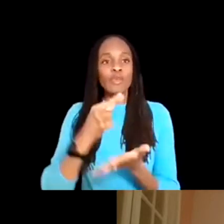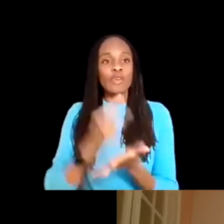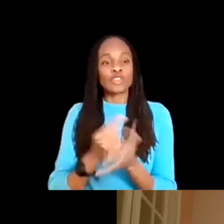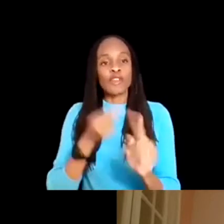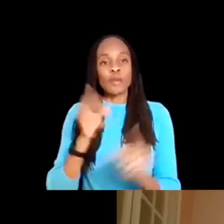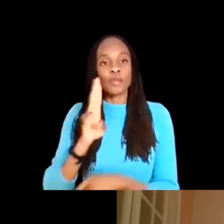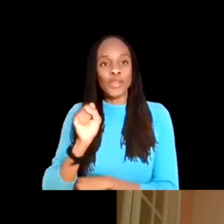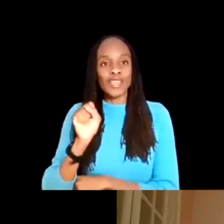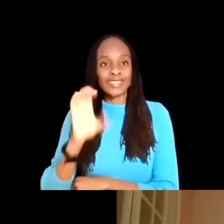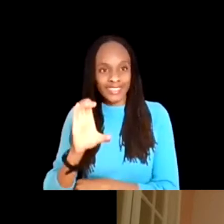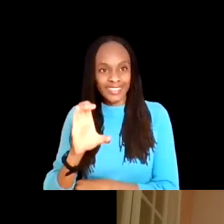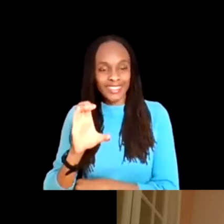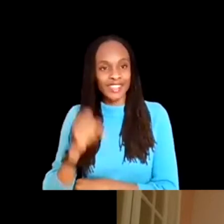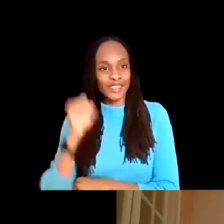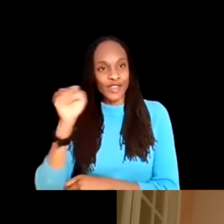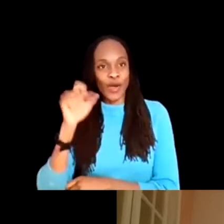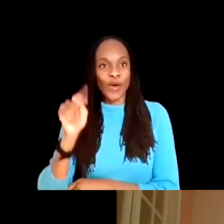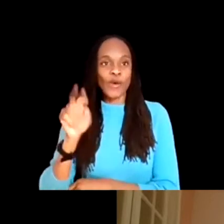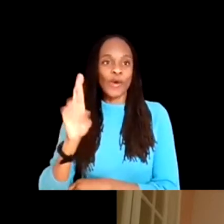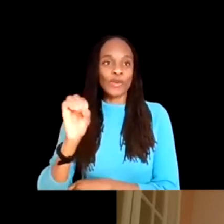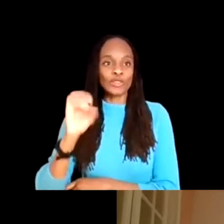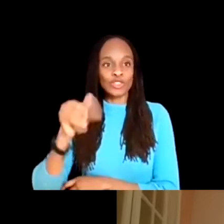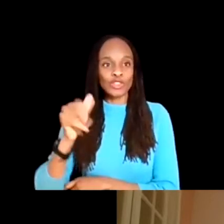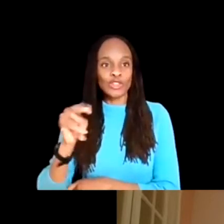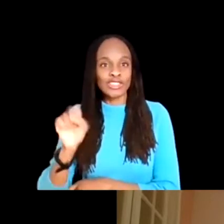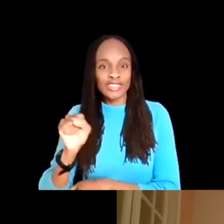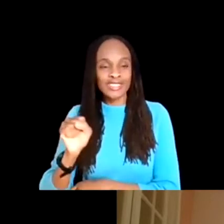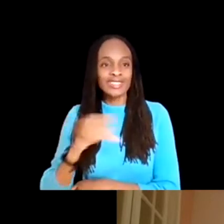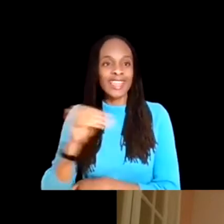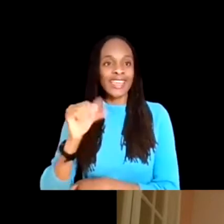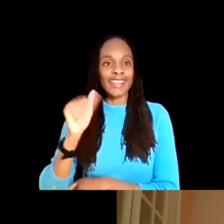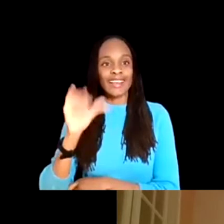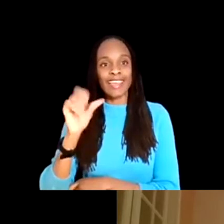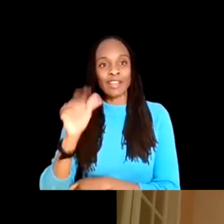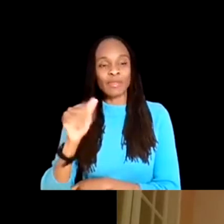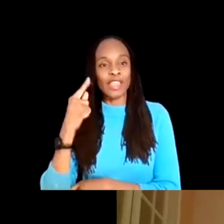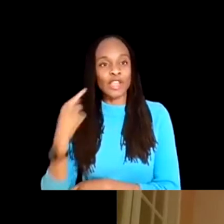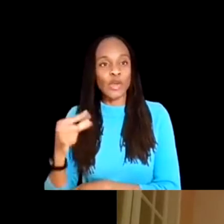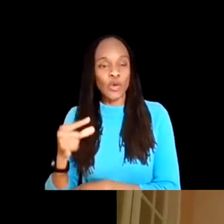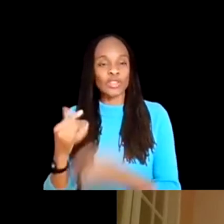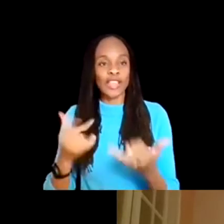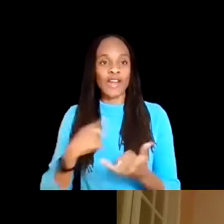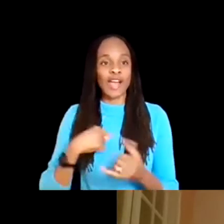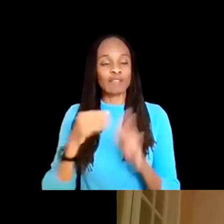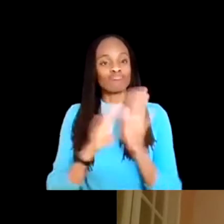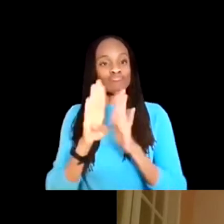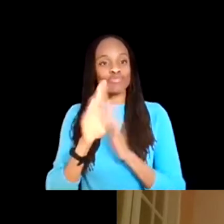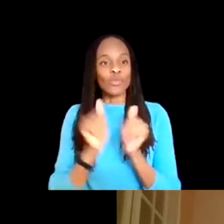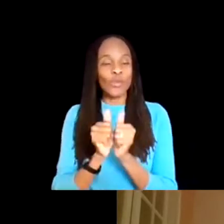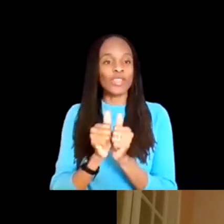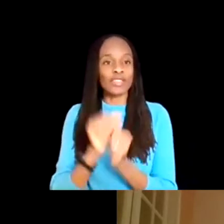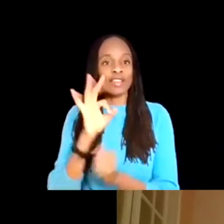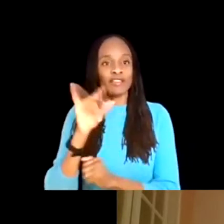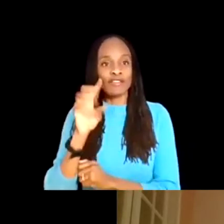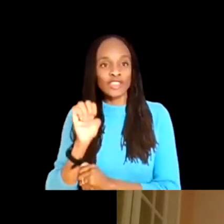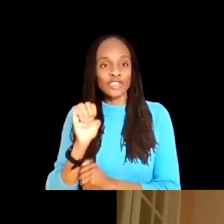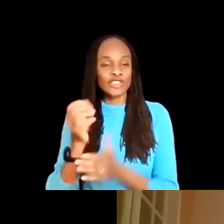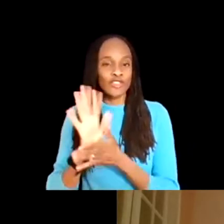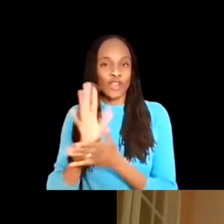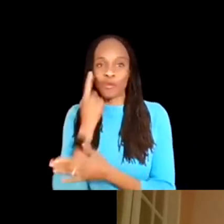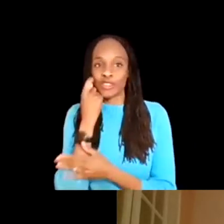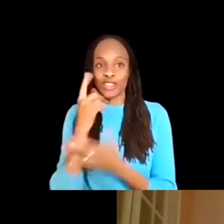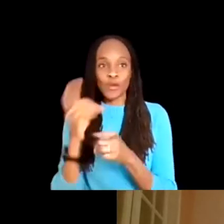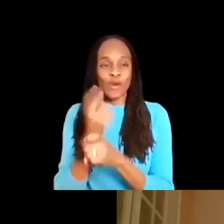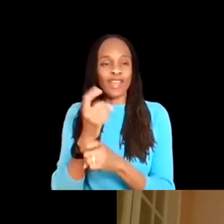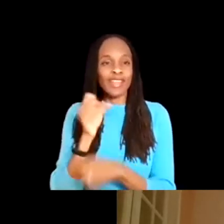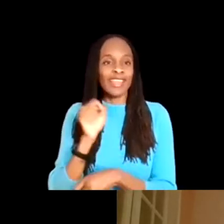Go Trojans, and Academy Gold. And currently I'm in development on a feature film, which recently won the SF